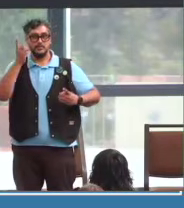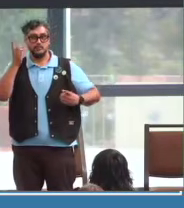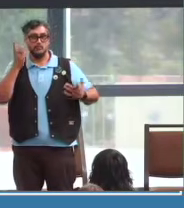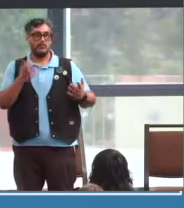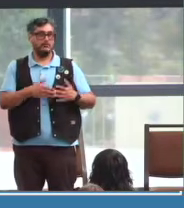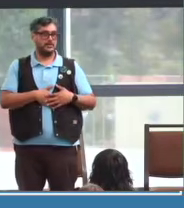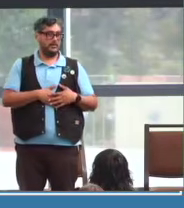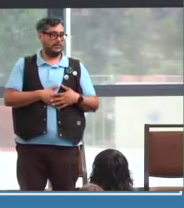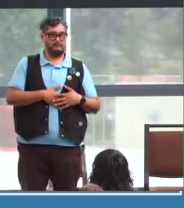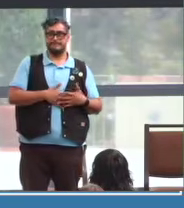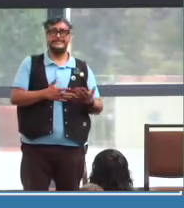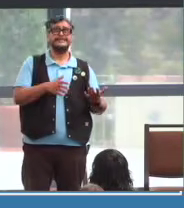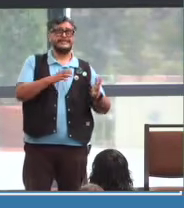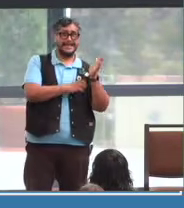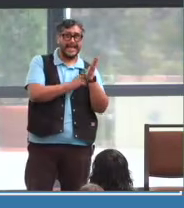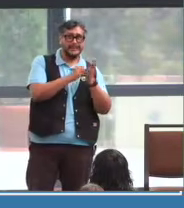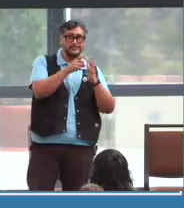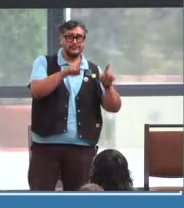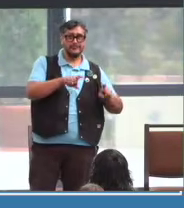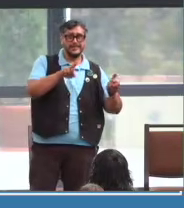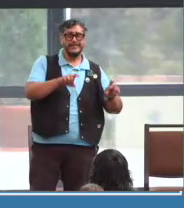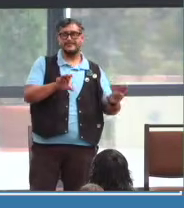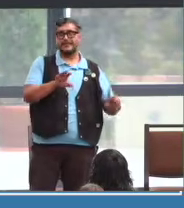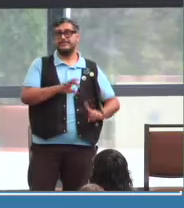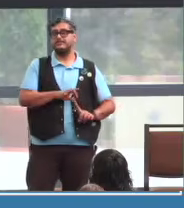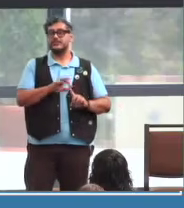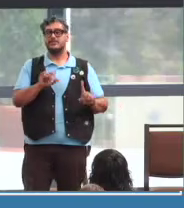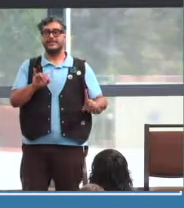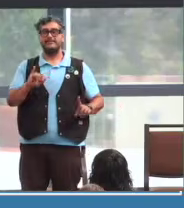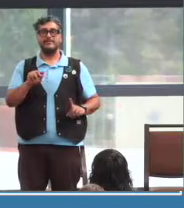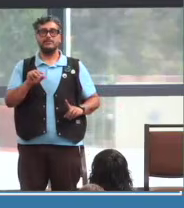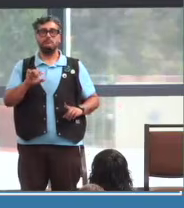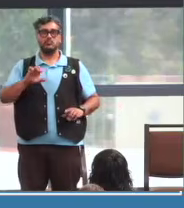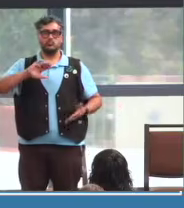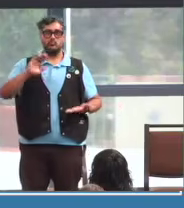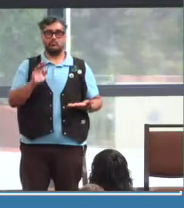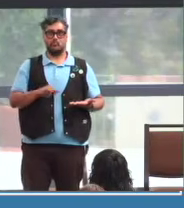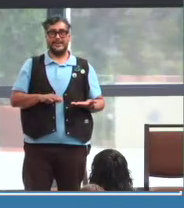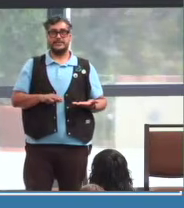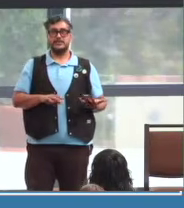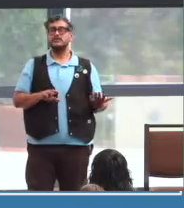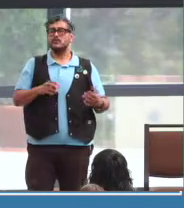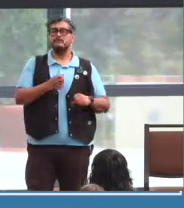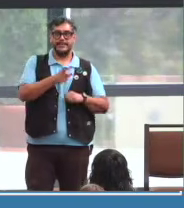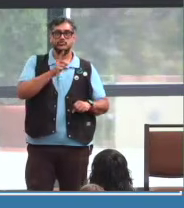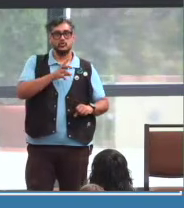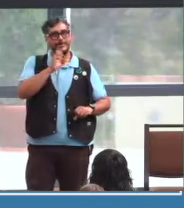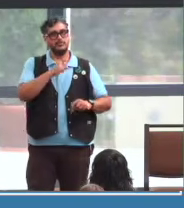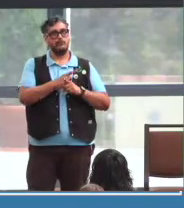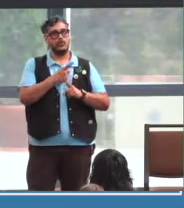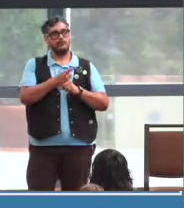cancer screening. We really want to make sure, especially people who are on immune suppressants, that we're doing our age-appropriate cancer